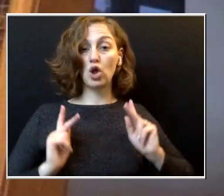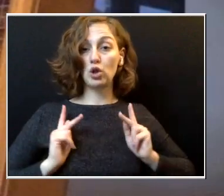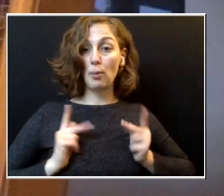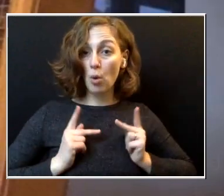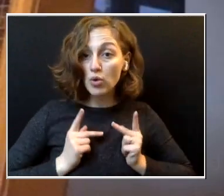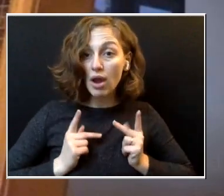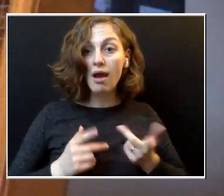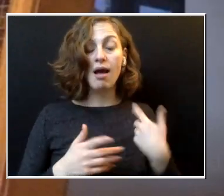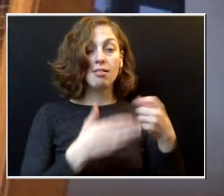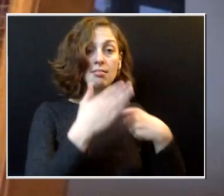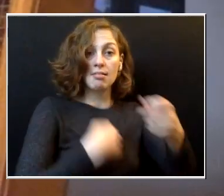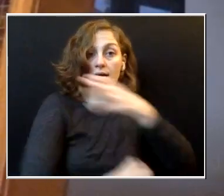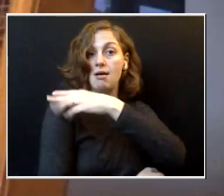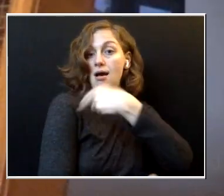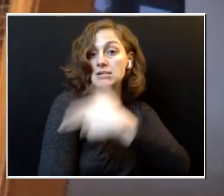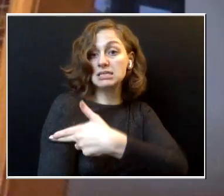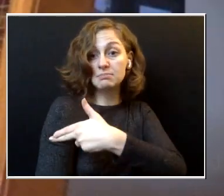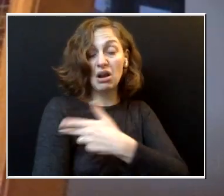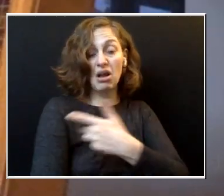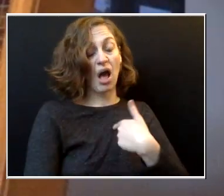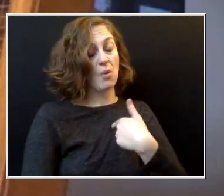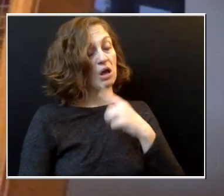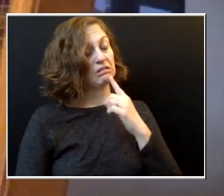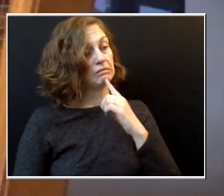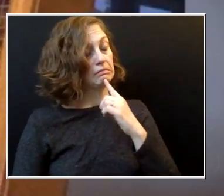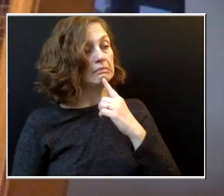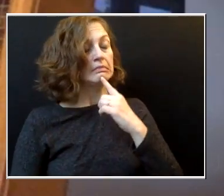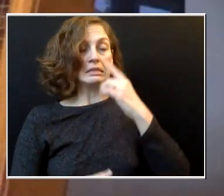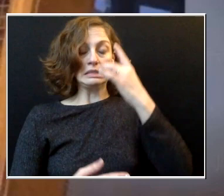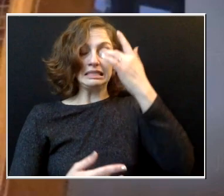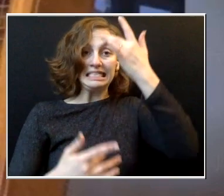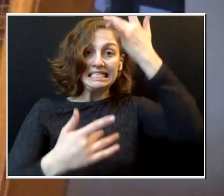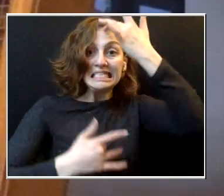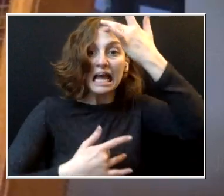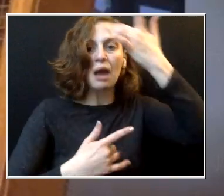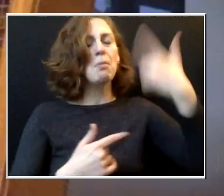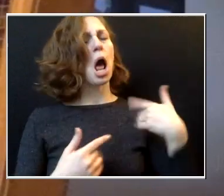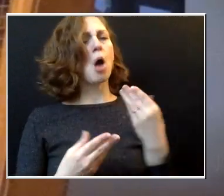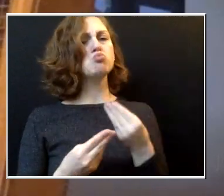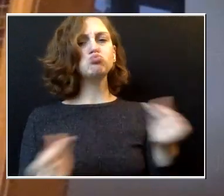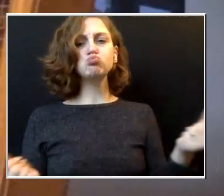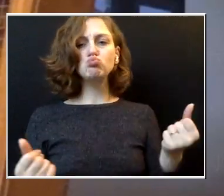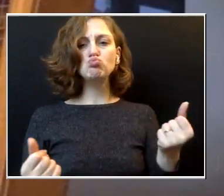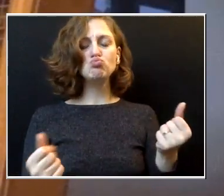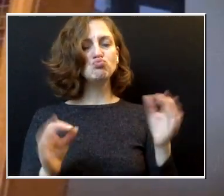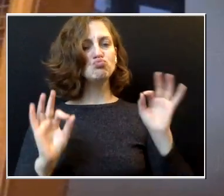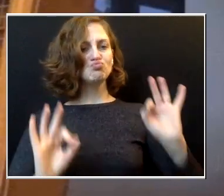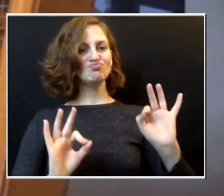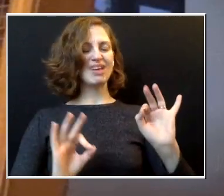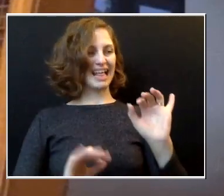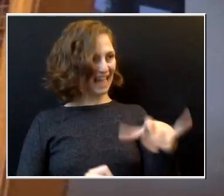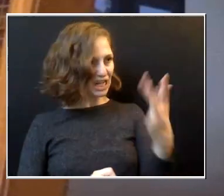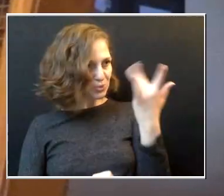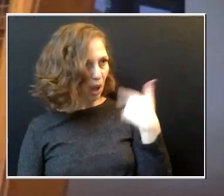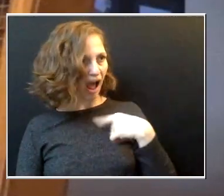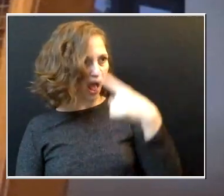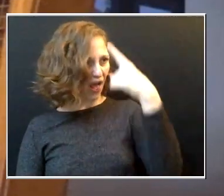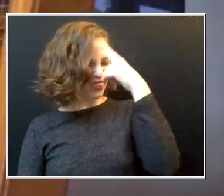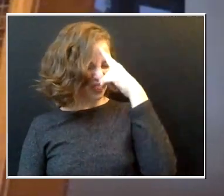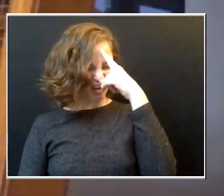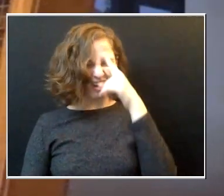recovered from that. That's why I thought this doctor was overreacting when he listened to my lungs. But fortunately,